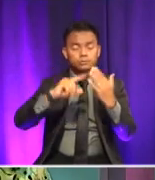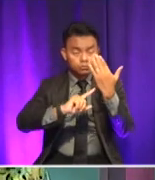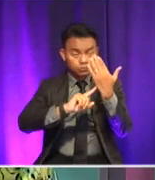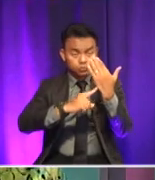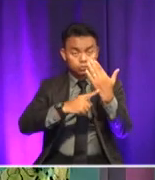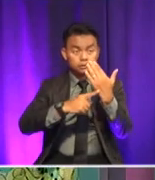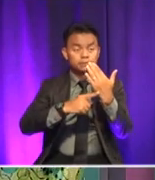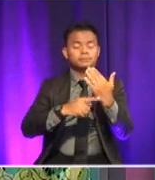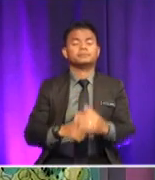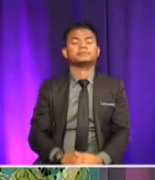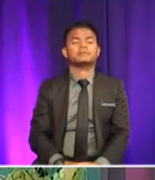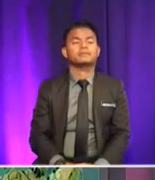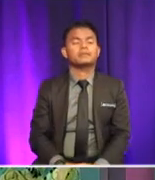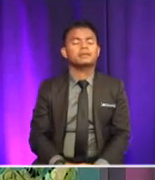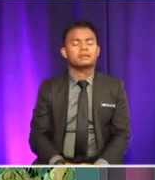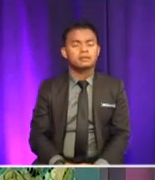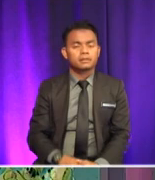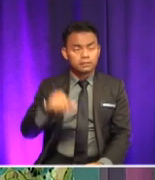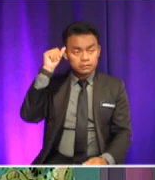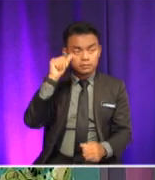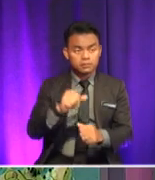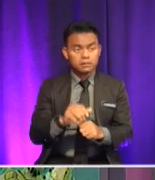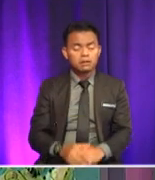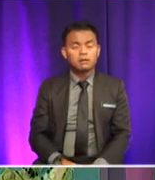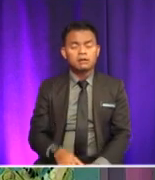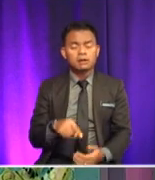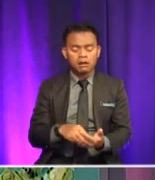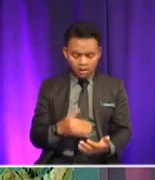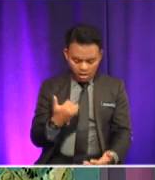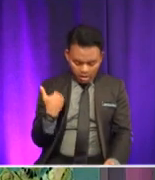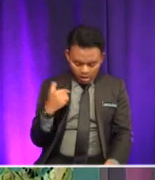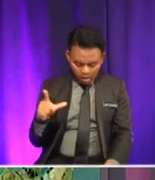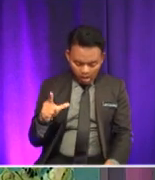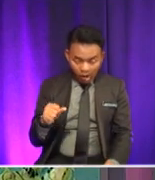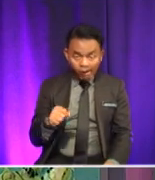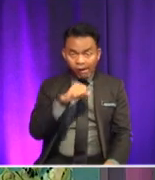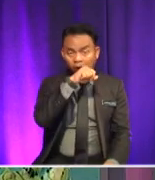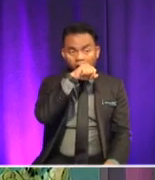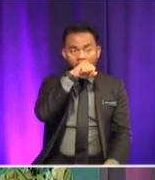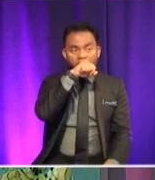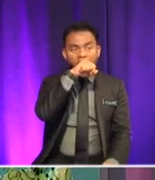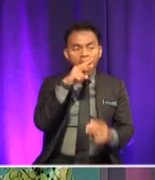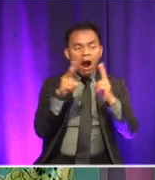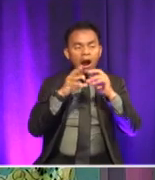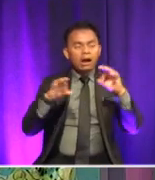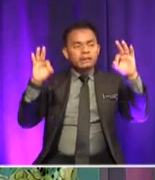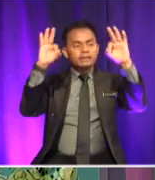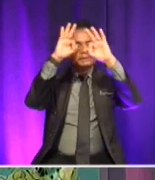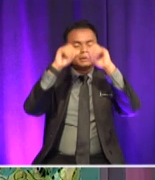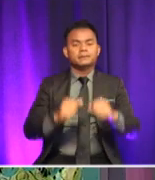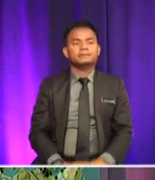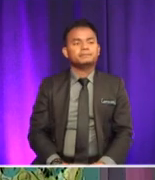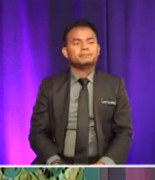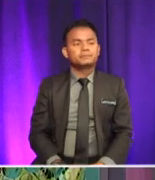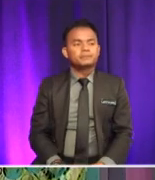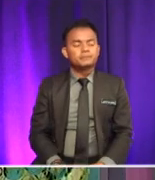this is very, you have understanding, this is very, you have, and you practice this. So number one is make